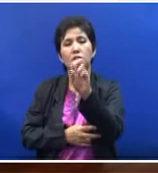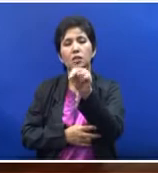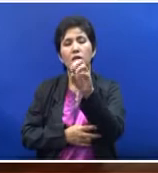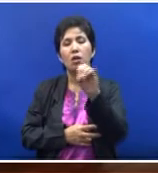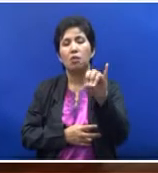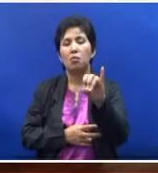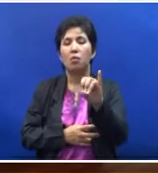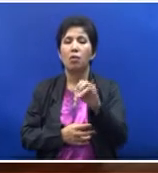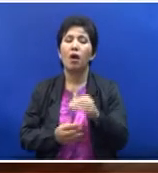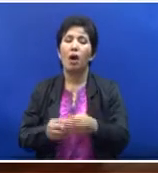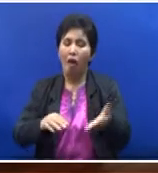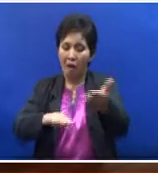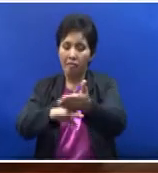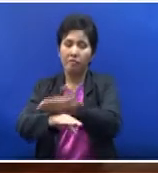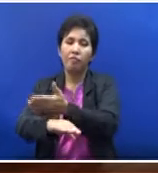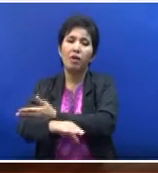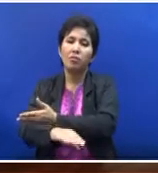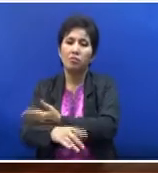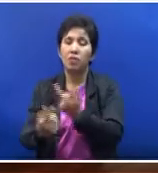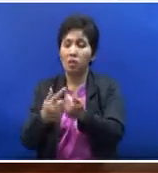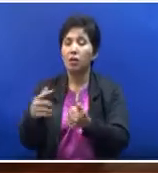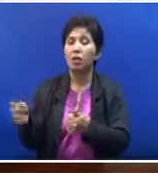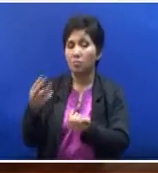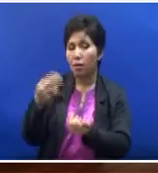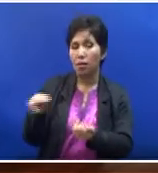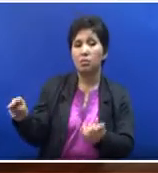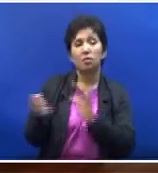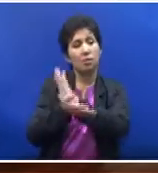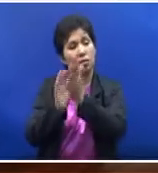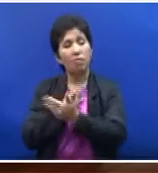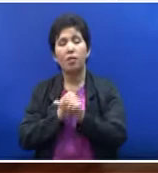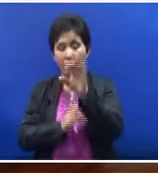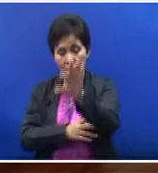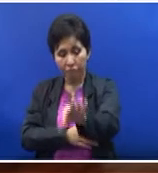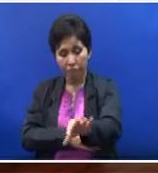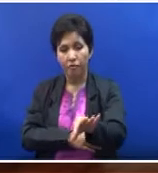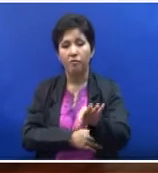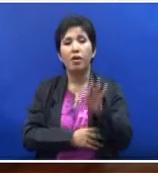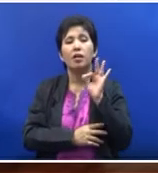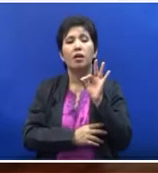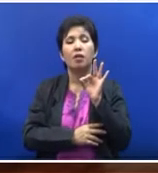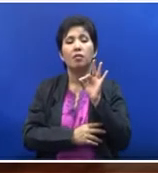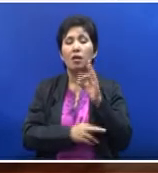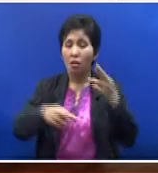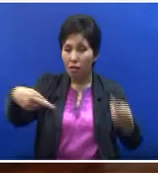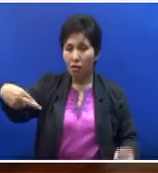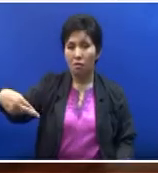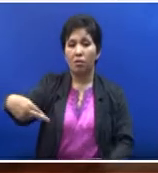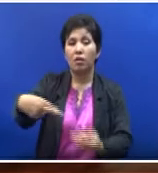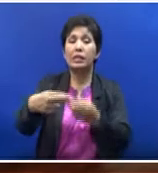more advanced rather than this. Okay, so if you Google from internet, you can find out